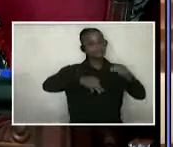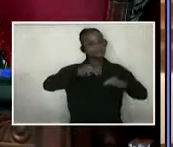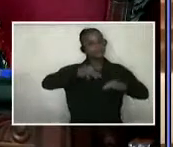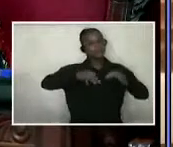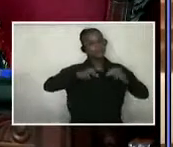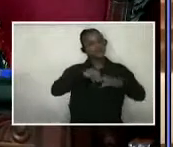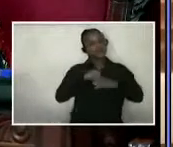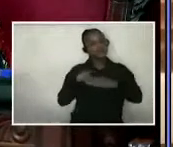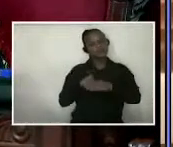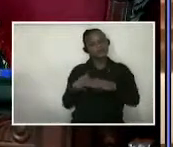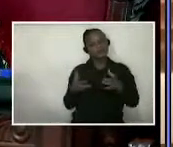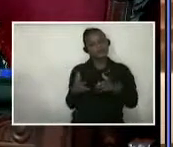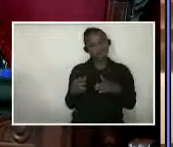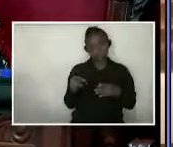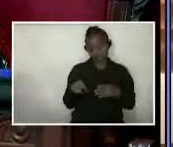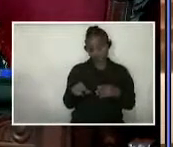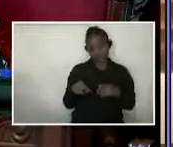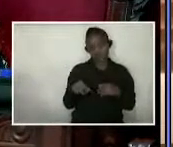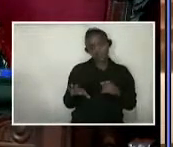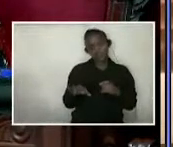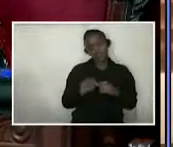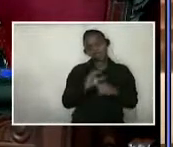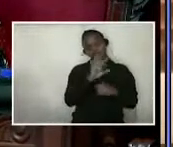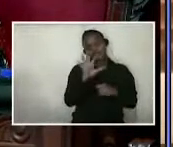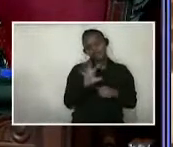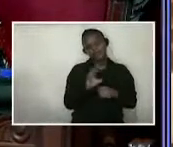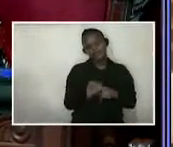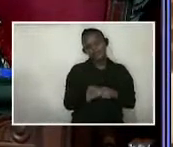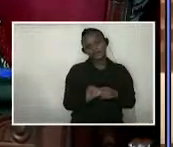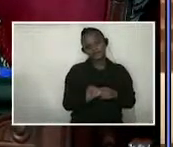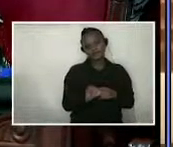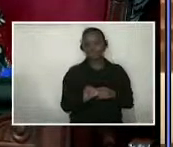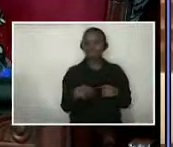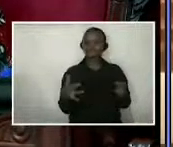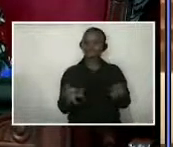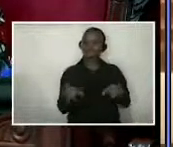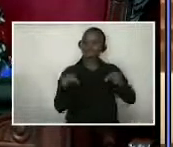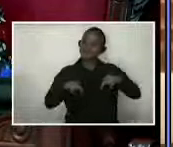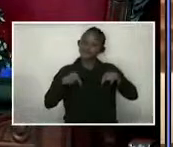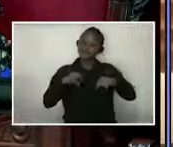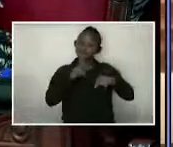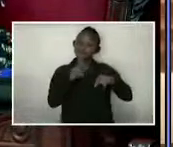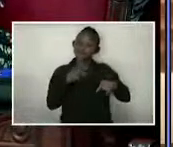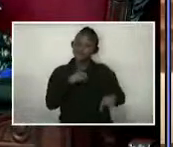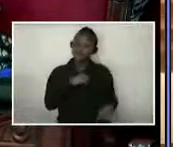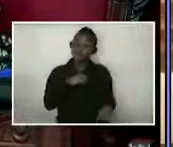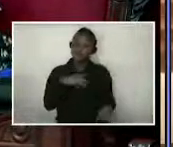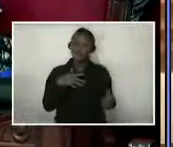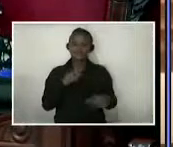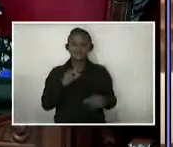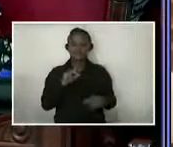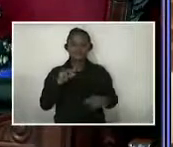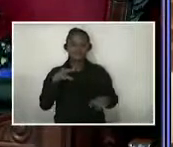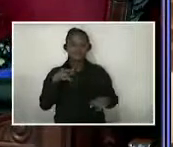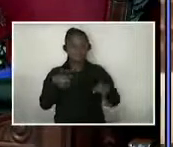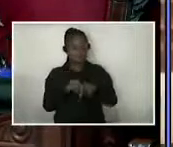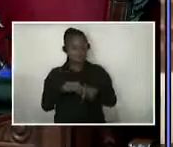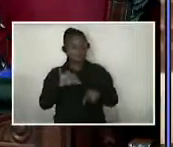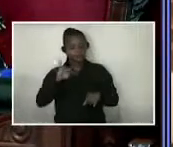and reconciliation process. In KwaZulu-Natal, the ANC and the IFP formed a coalition